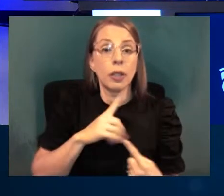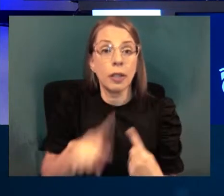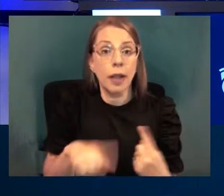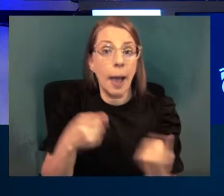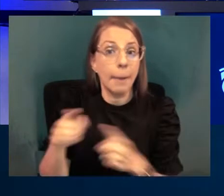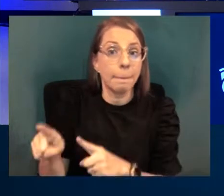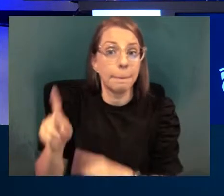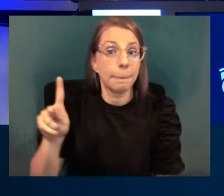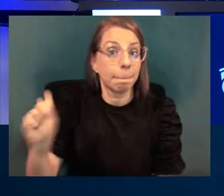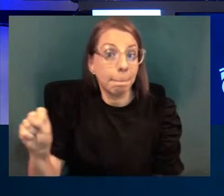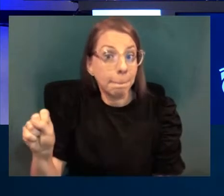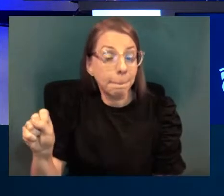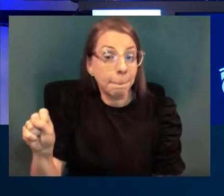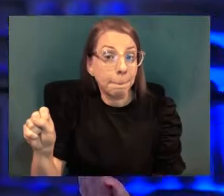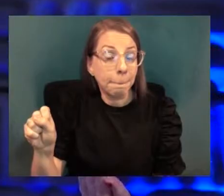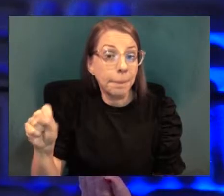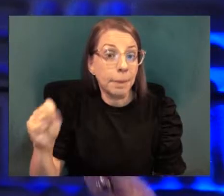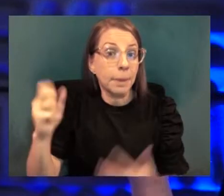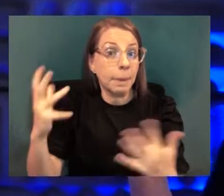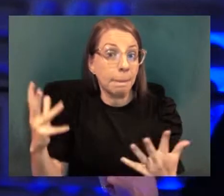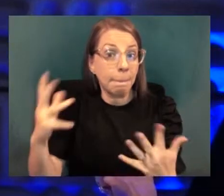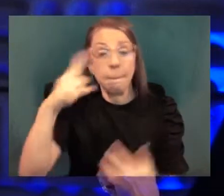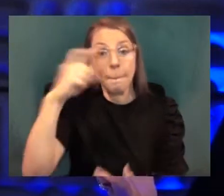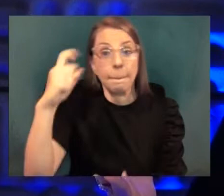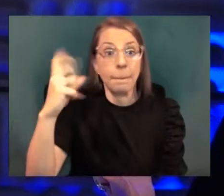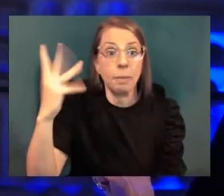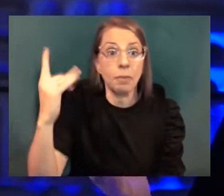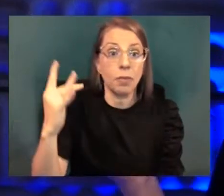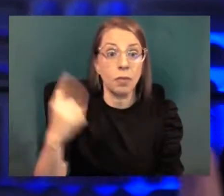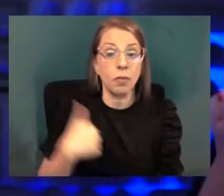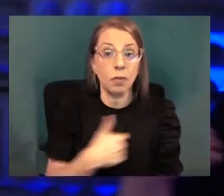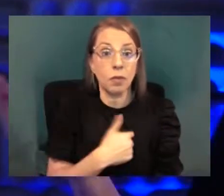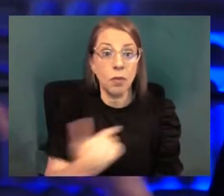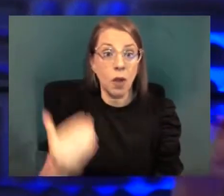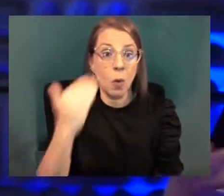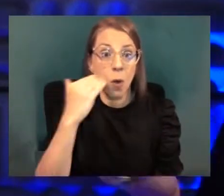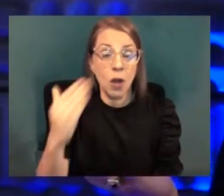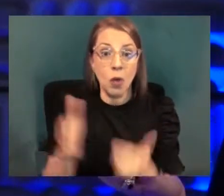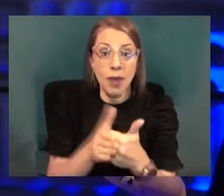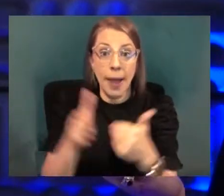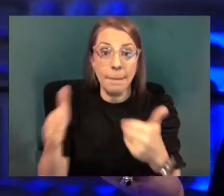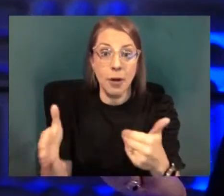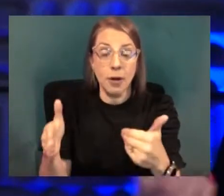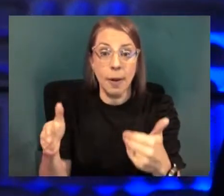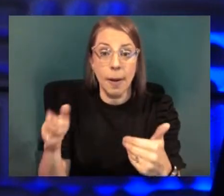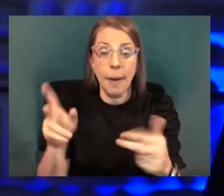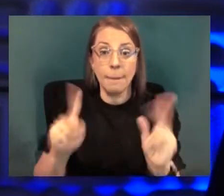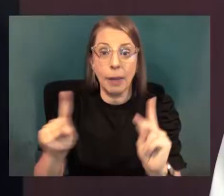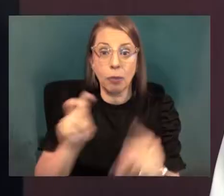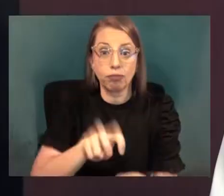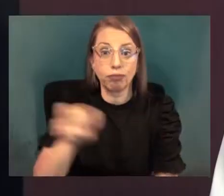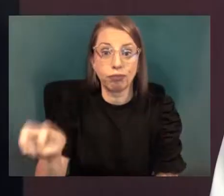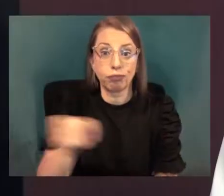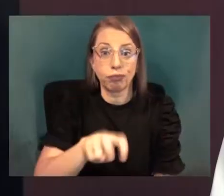Kansas side? Because we know there are neighbors and people cross back and forth. Yeah, I think the Delta variant is throughout the